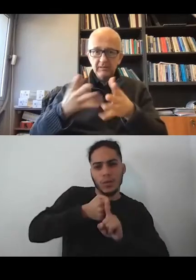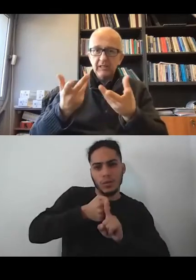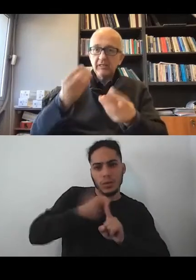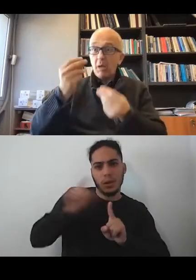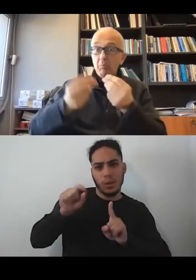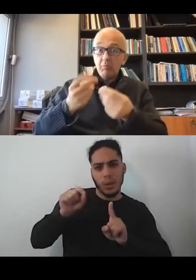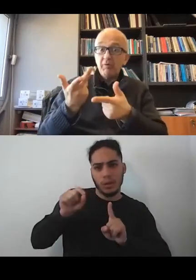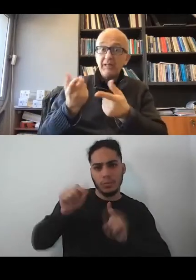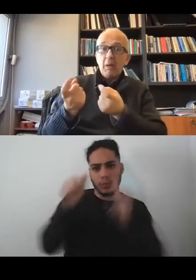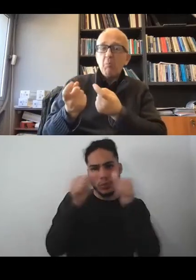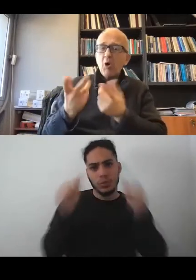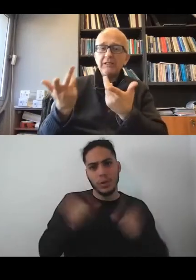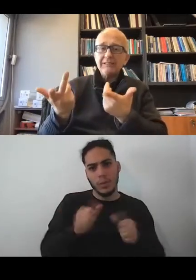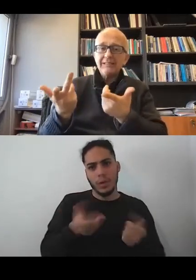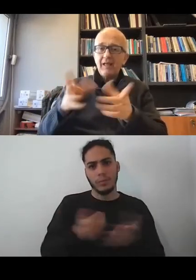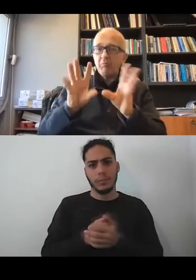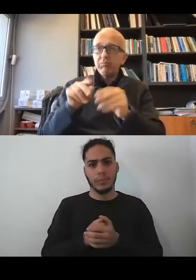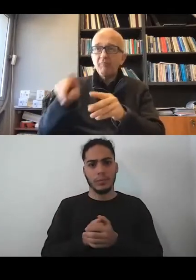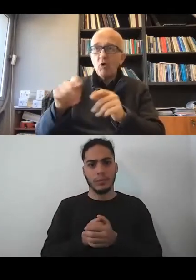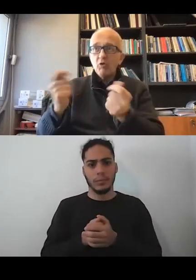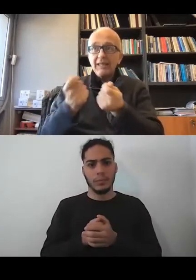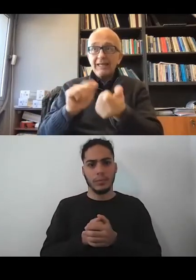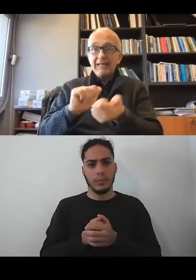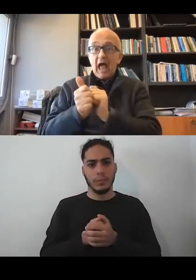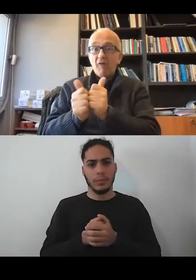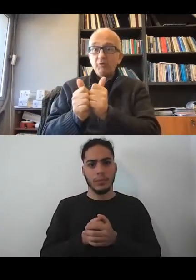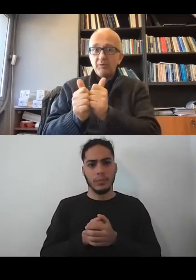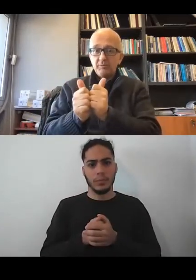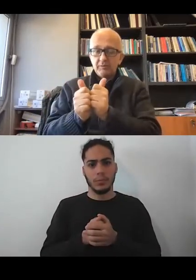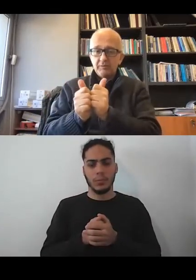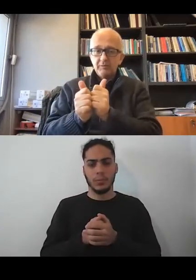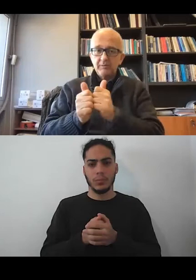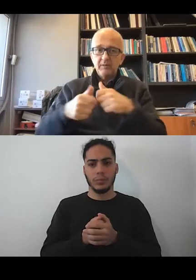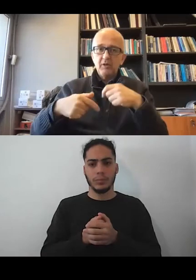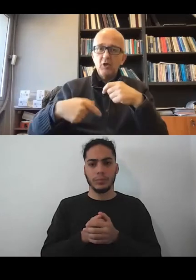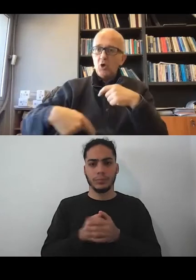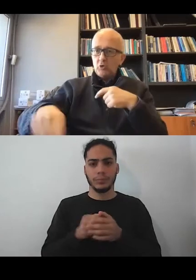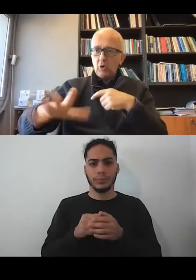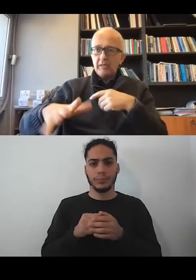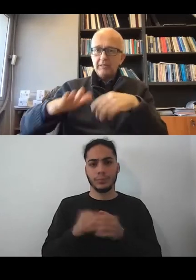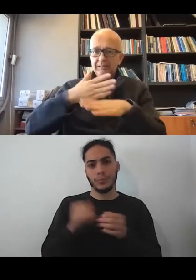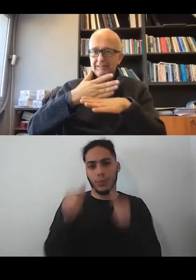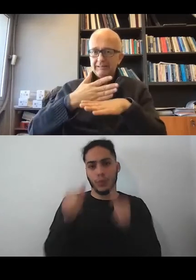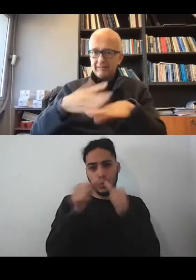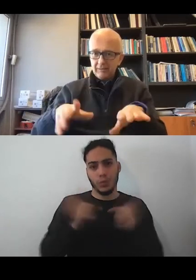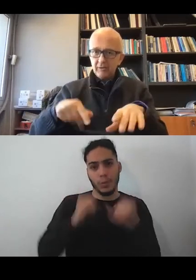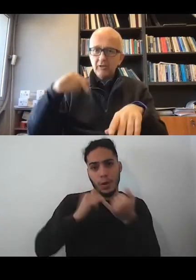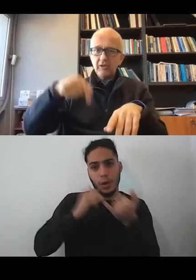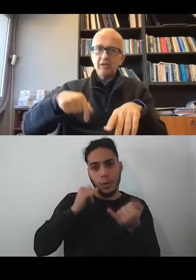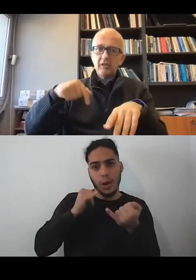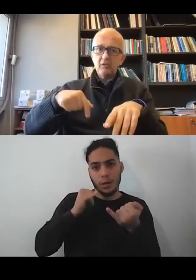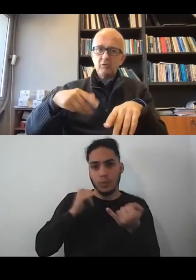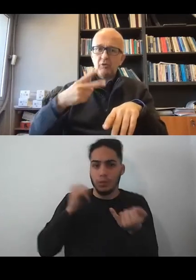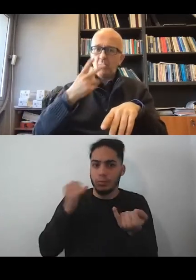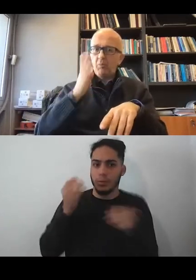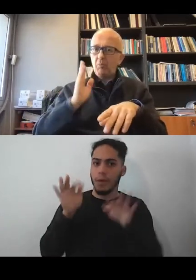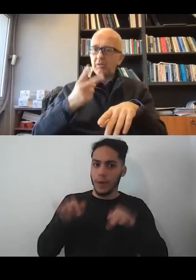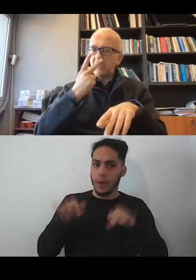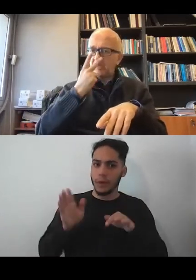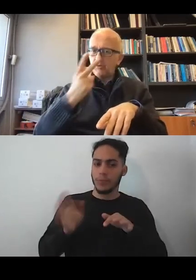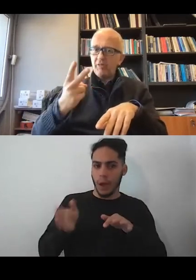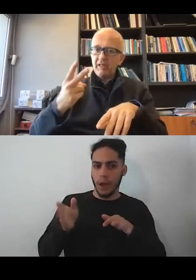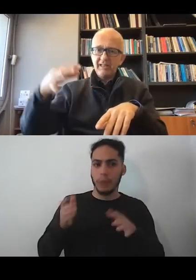system. It is finalized and is available online on the project